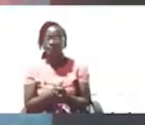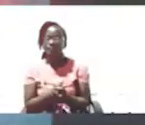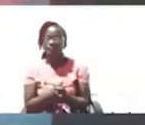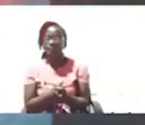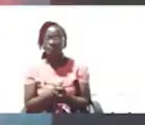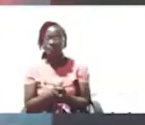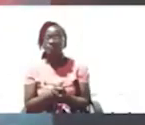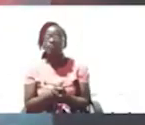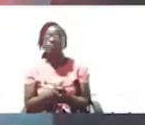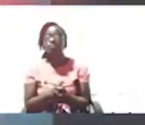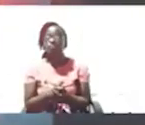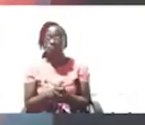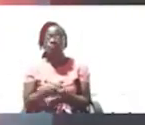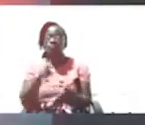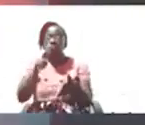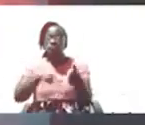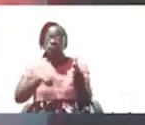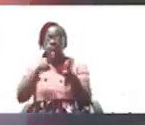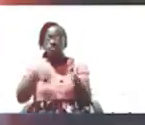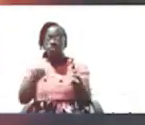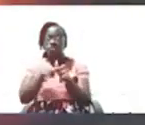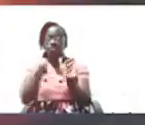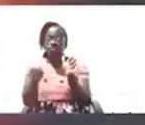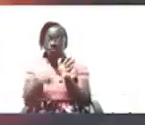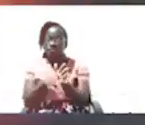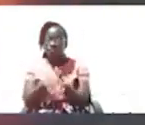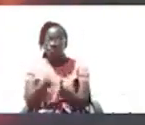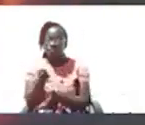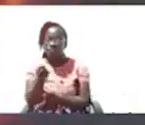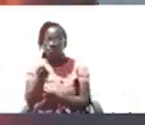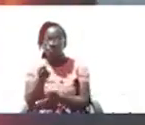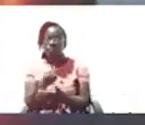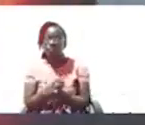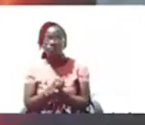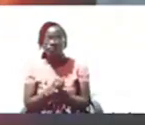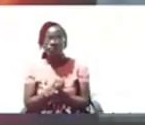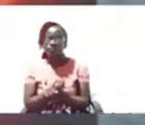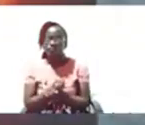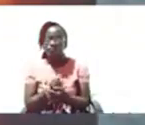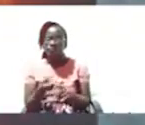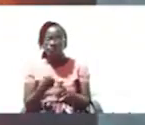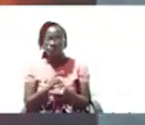amen. We shall read briefly.